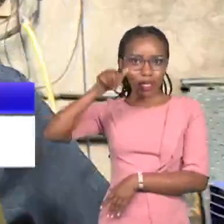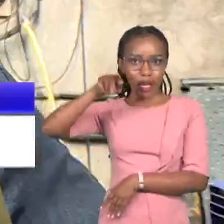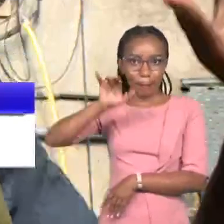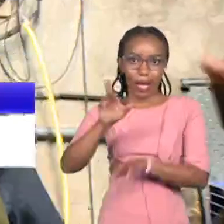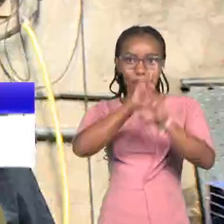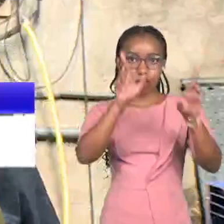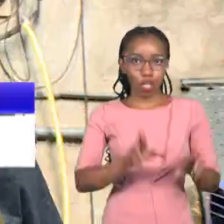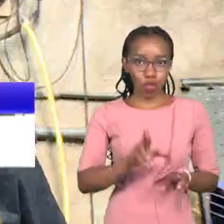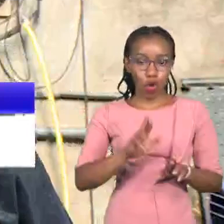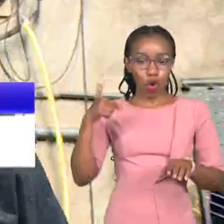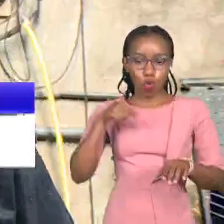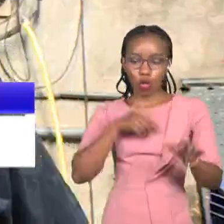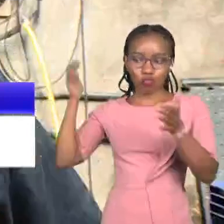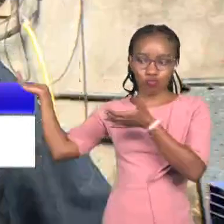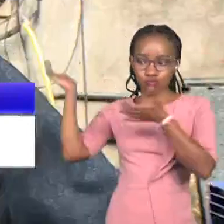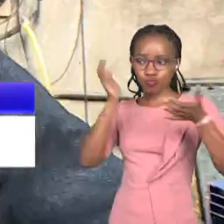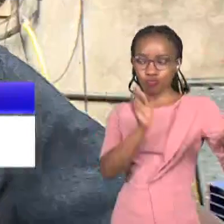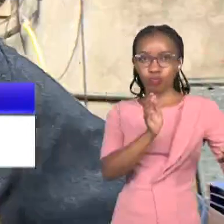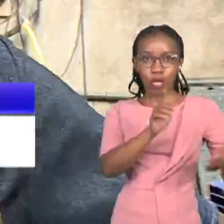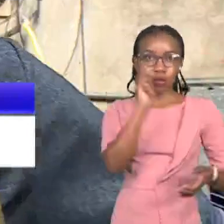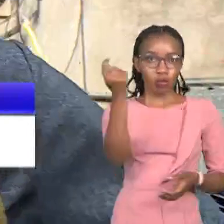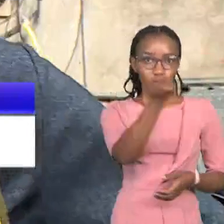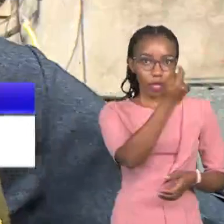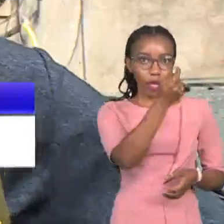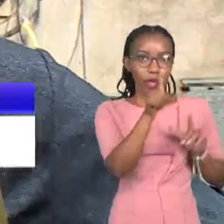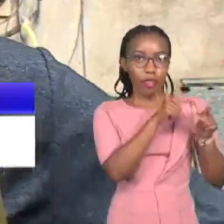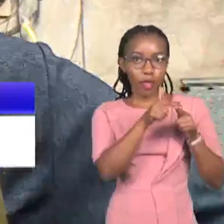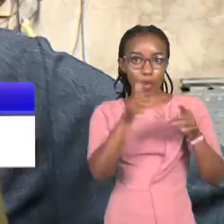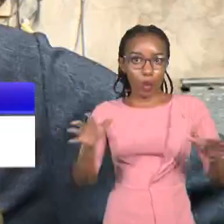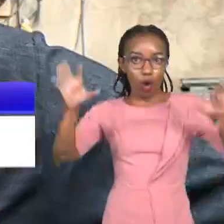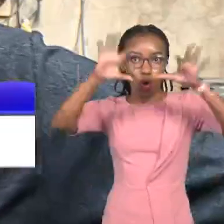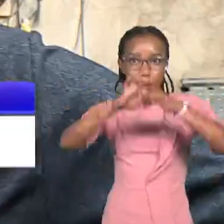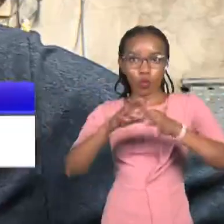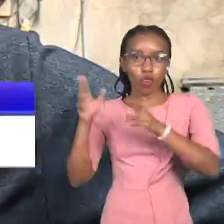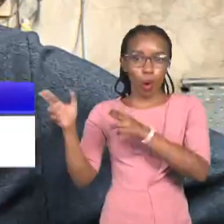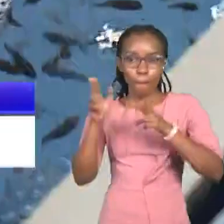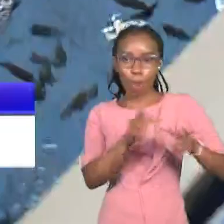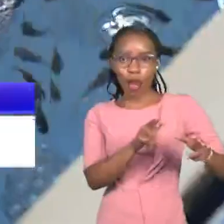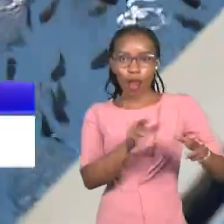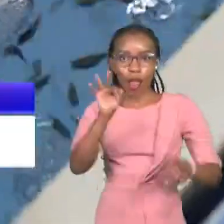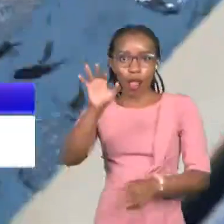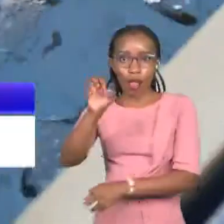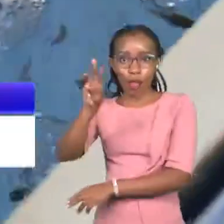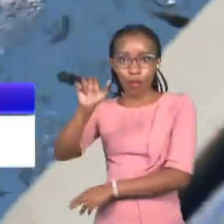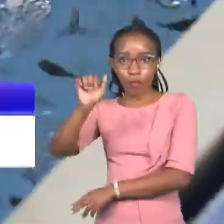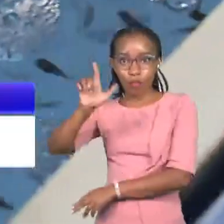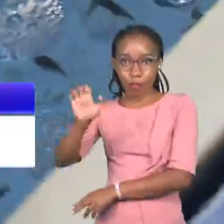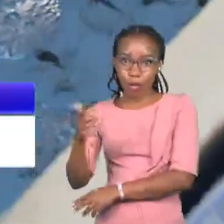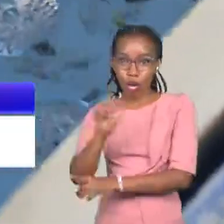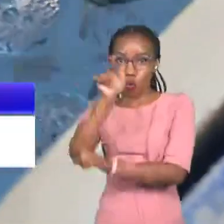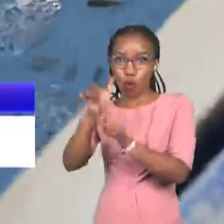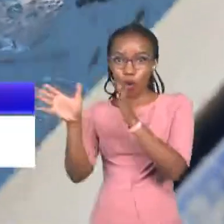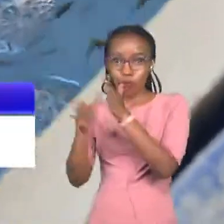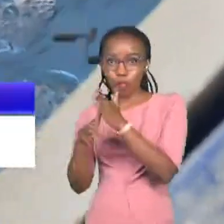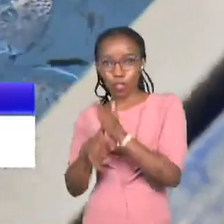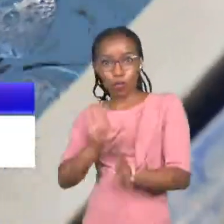them, we bring them here, and then we combine them with the normal females. Once the fish hit